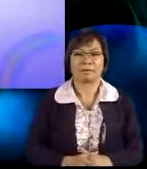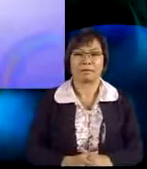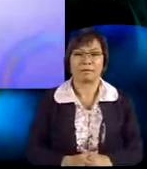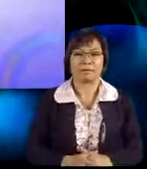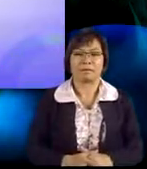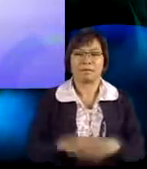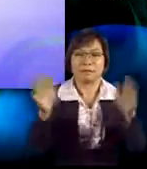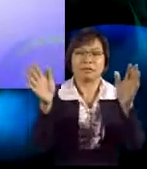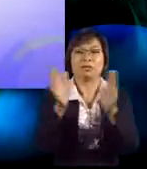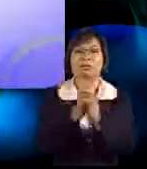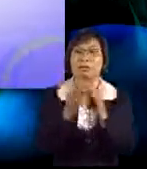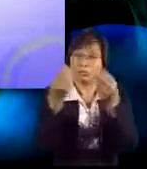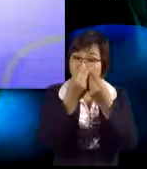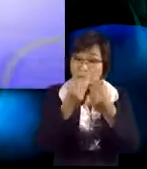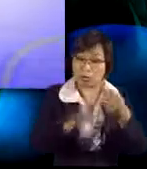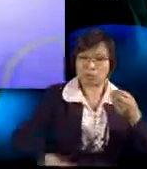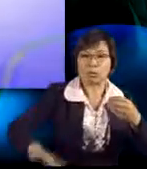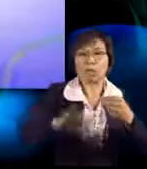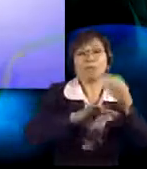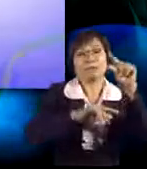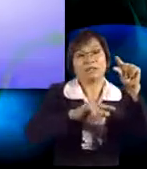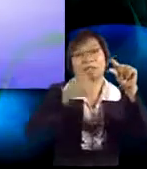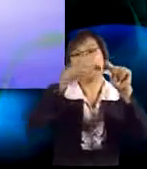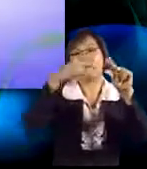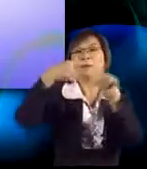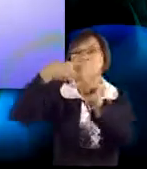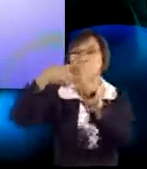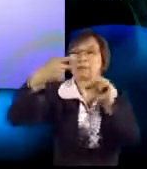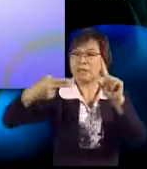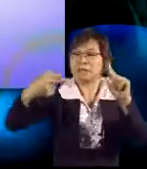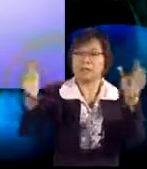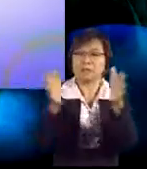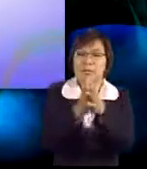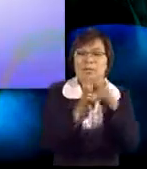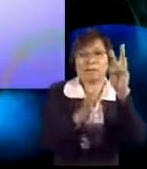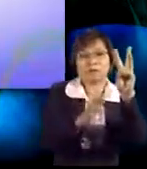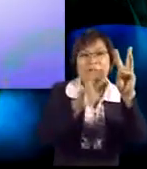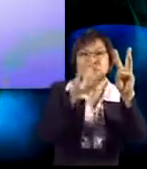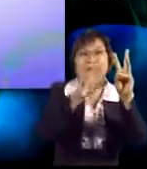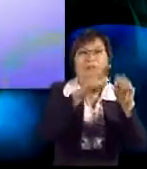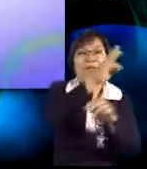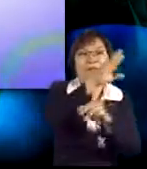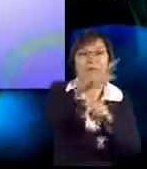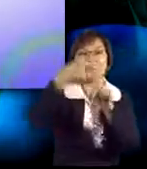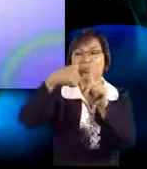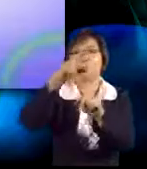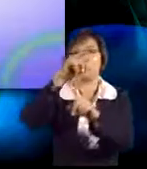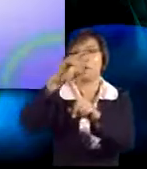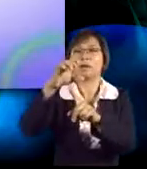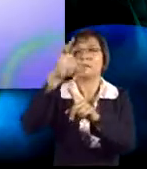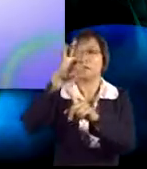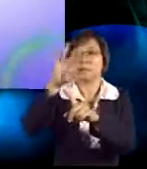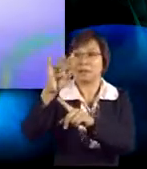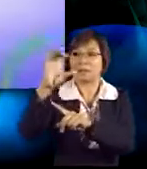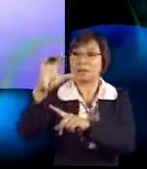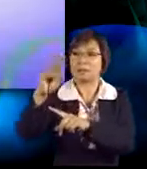The total volume of the solid is equal to solid G plus solid H. 63 meter cubic plus 198 meter